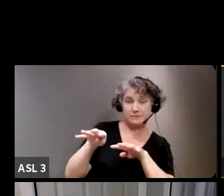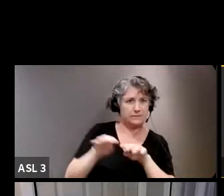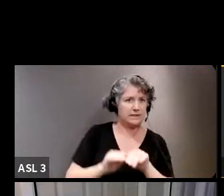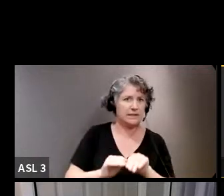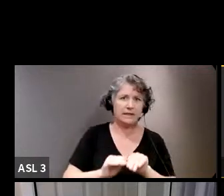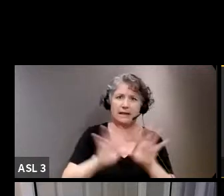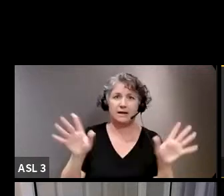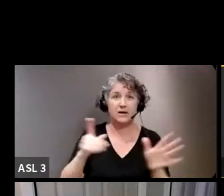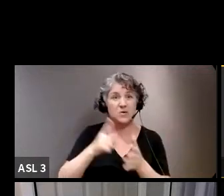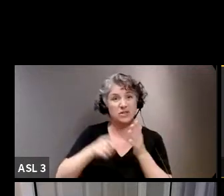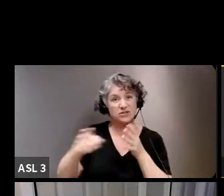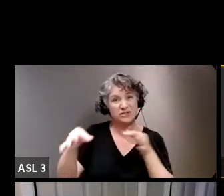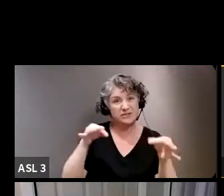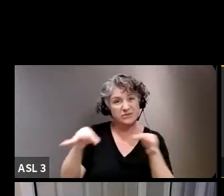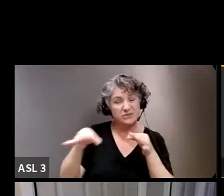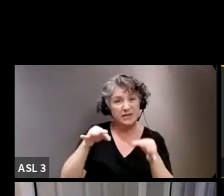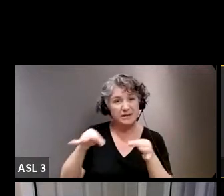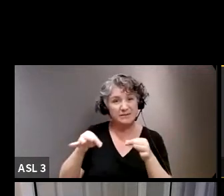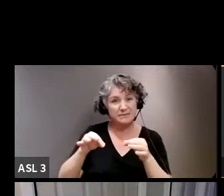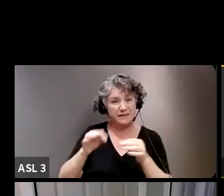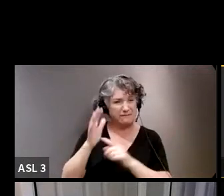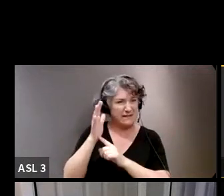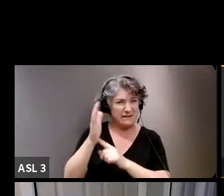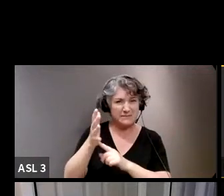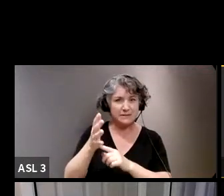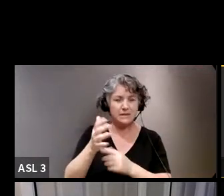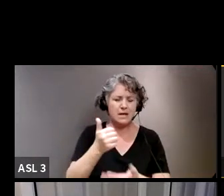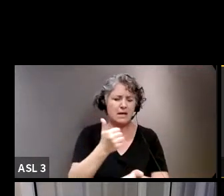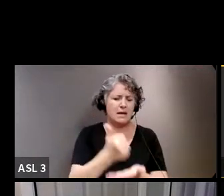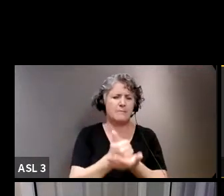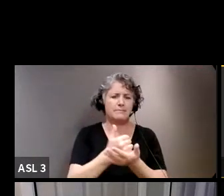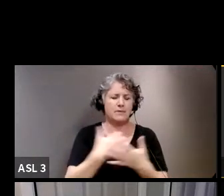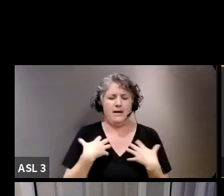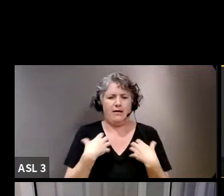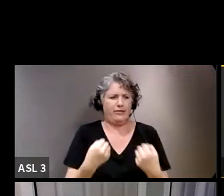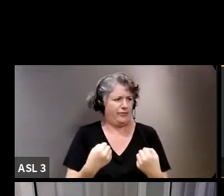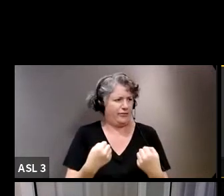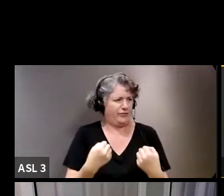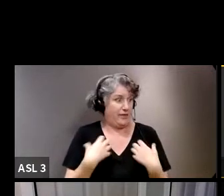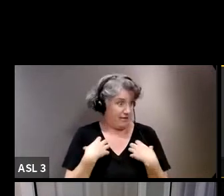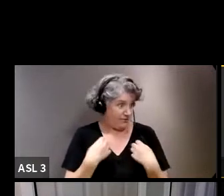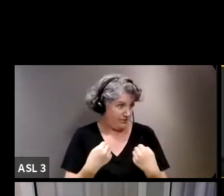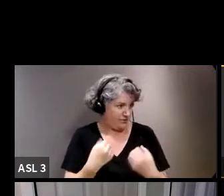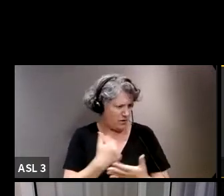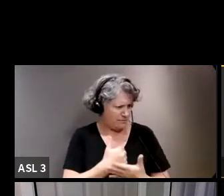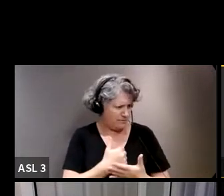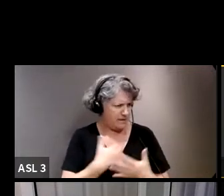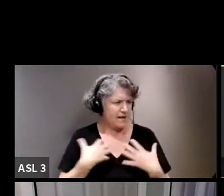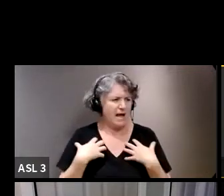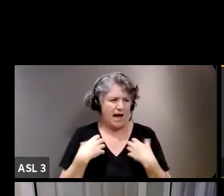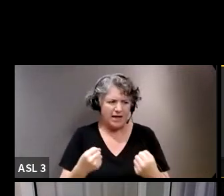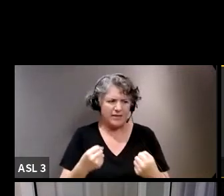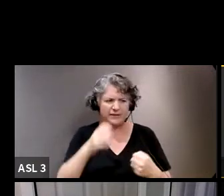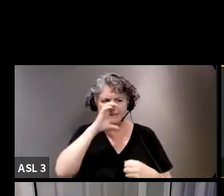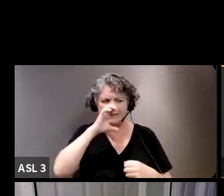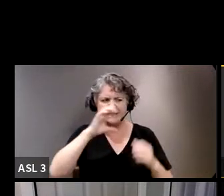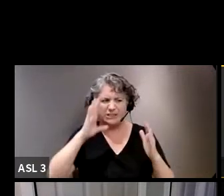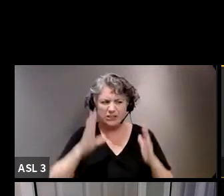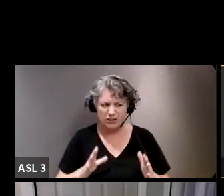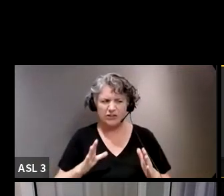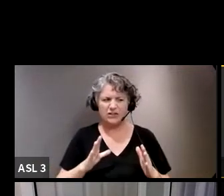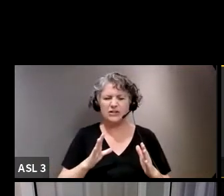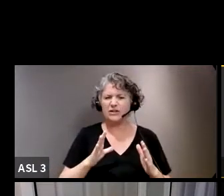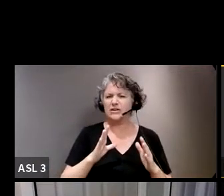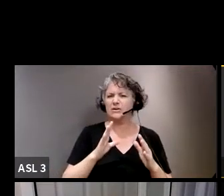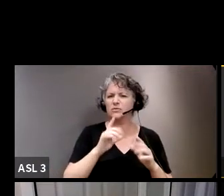five minutes the help seeker report um described in over 50 pages it is an insufficient